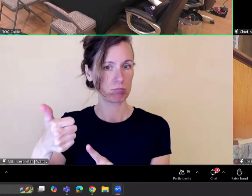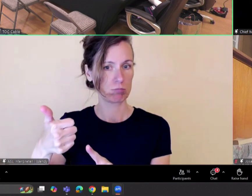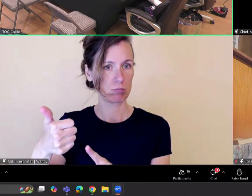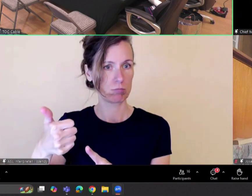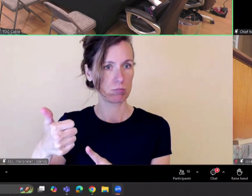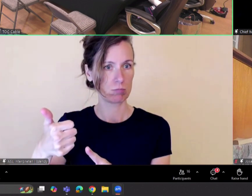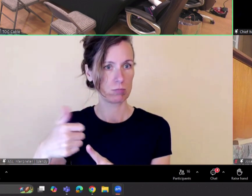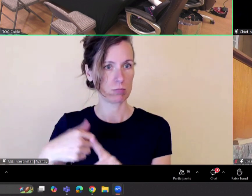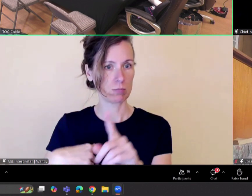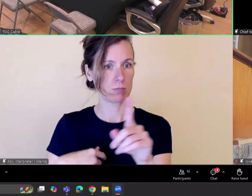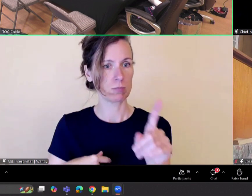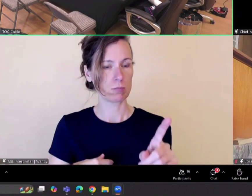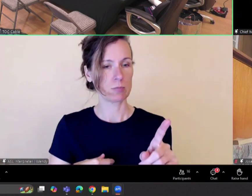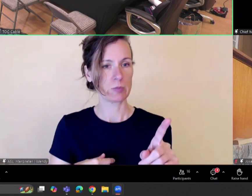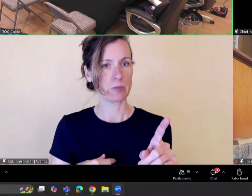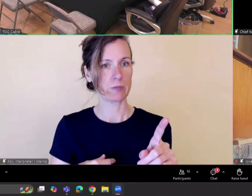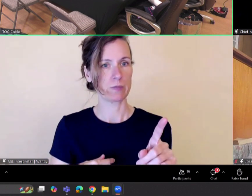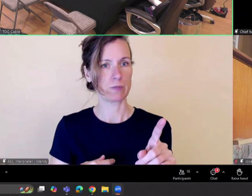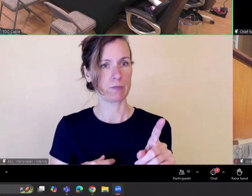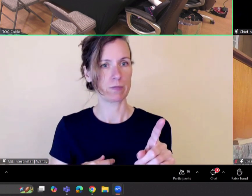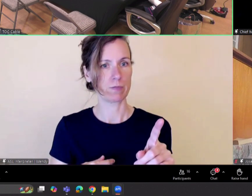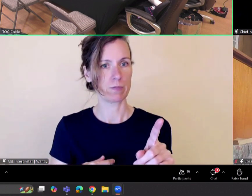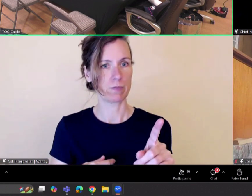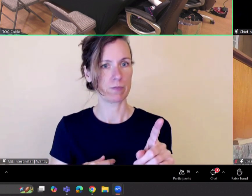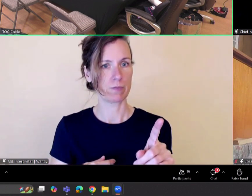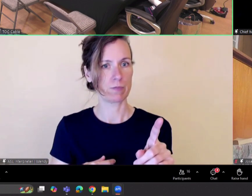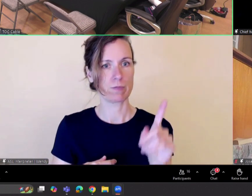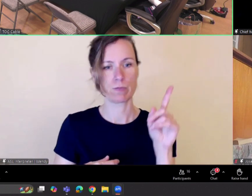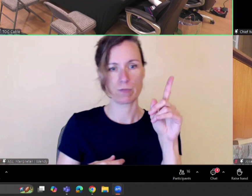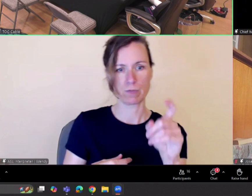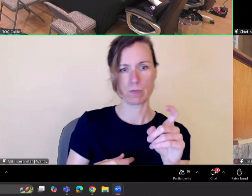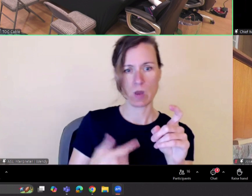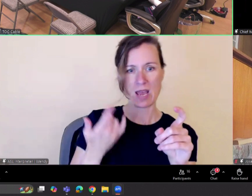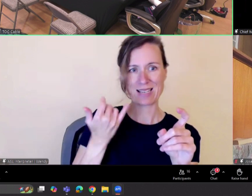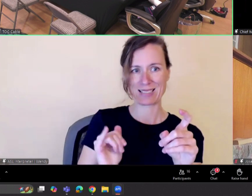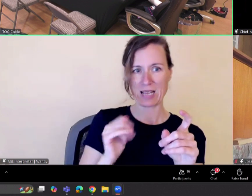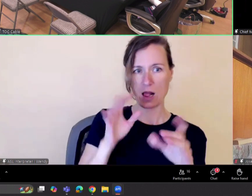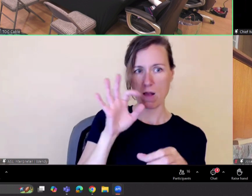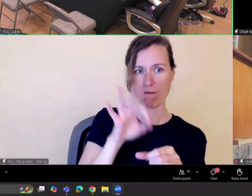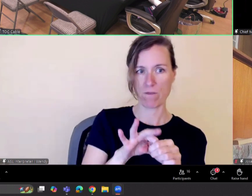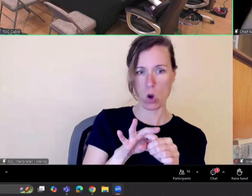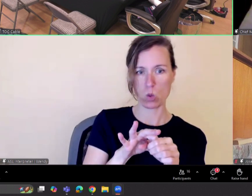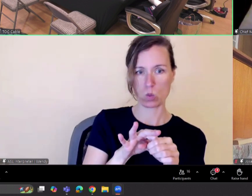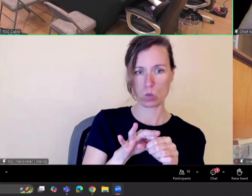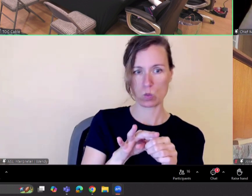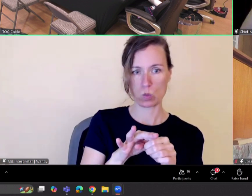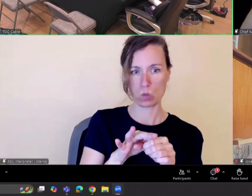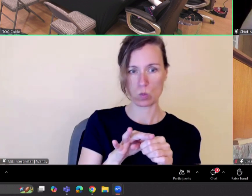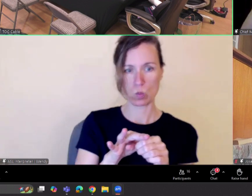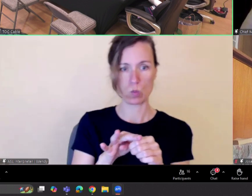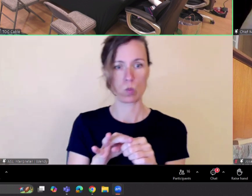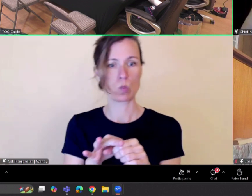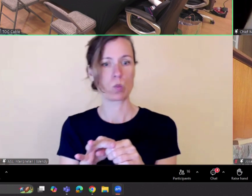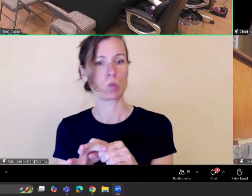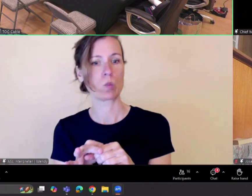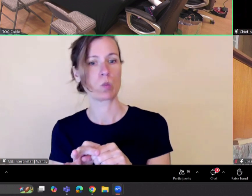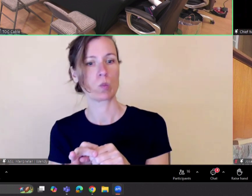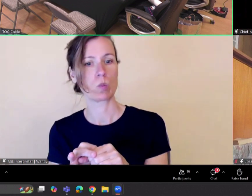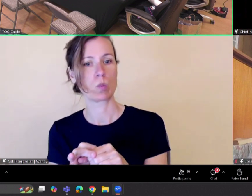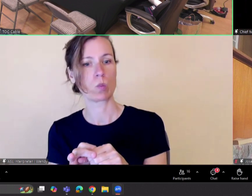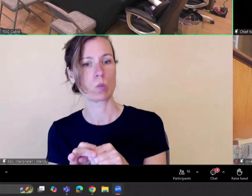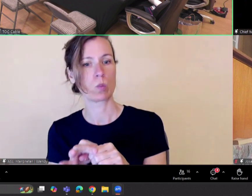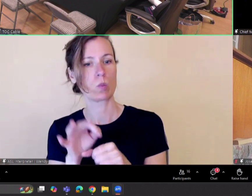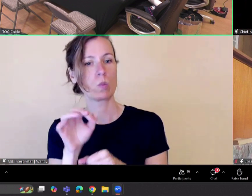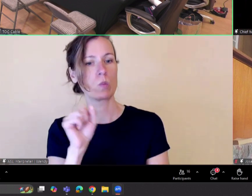Briner. Will it still come to a vote, though? Oh, yeah. Okay. Yeah. That's Yeah. The policy would be